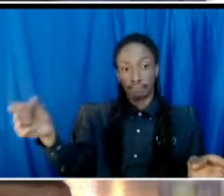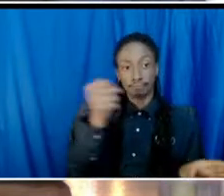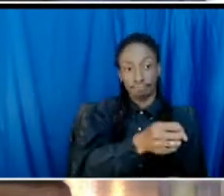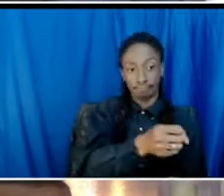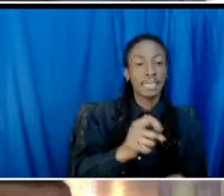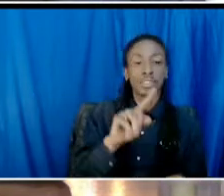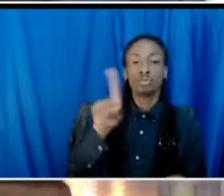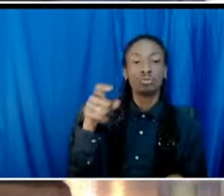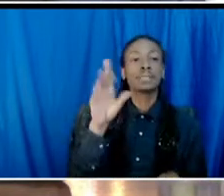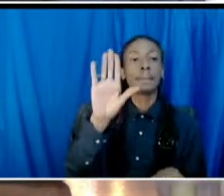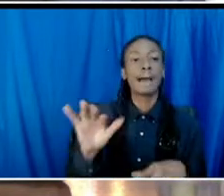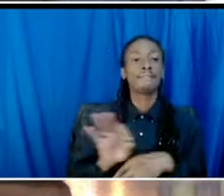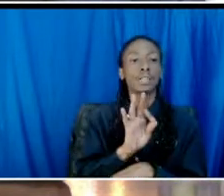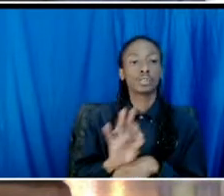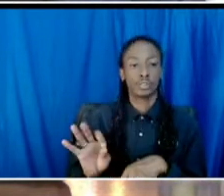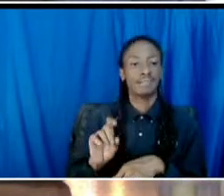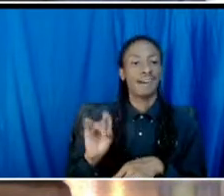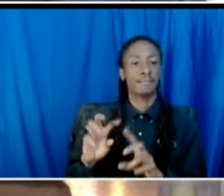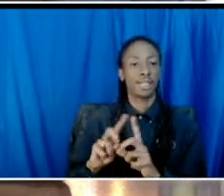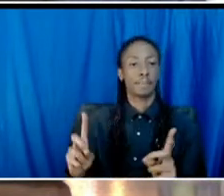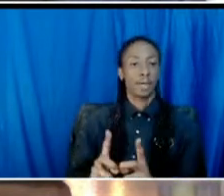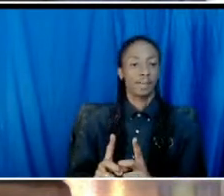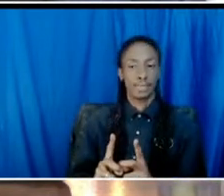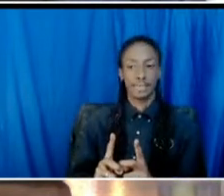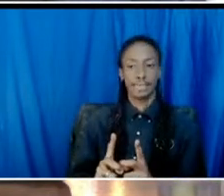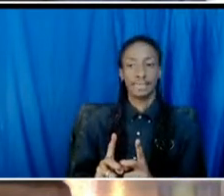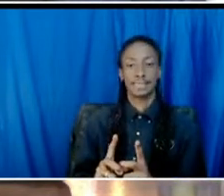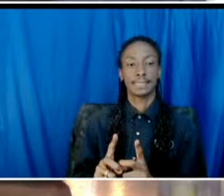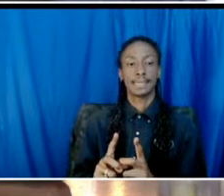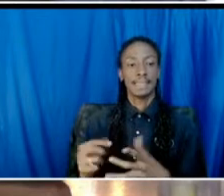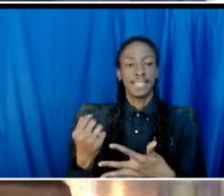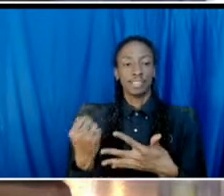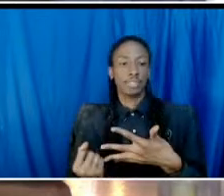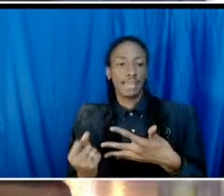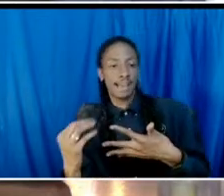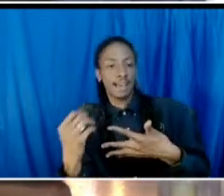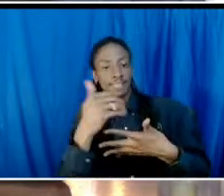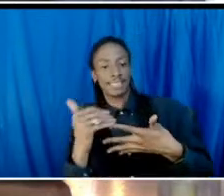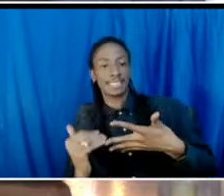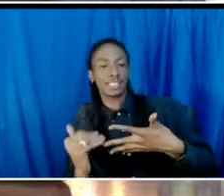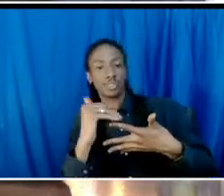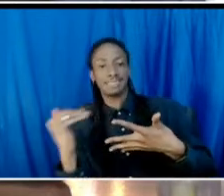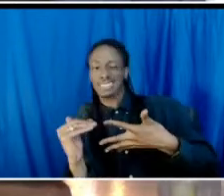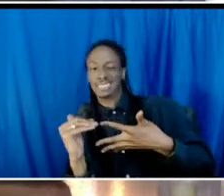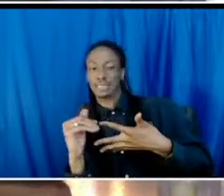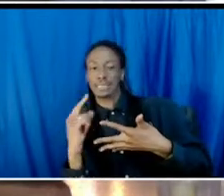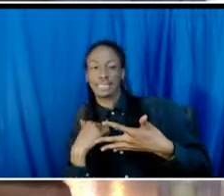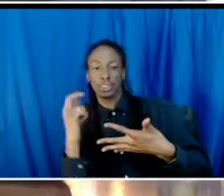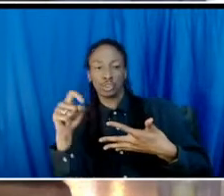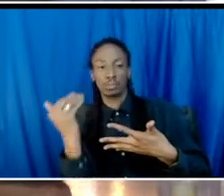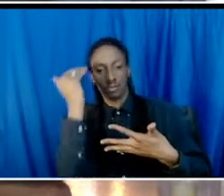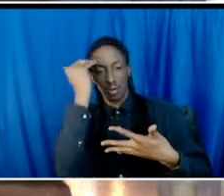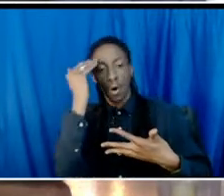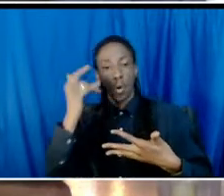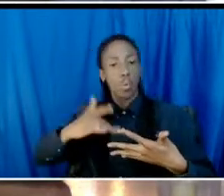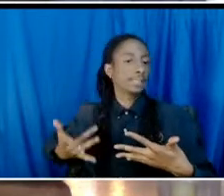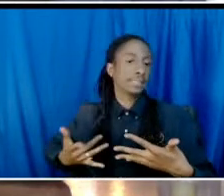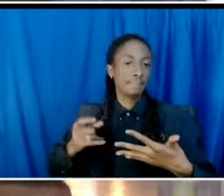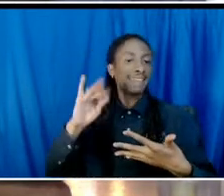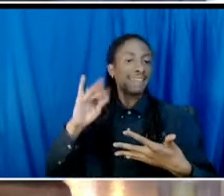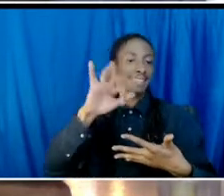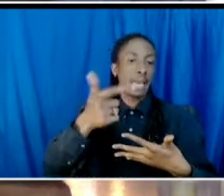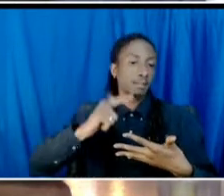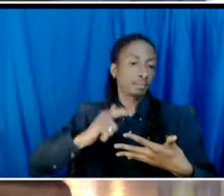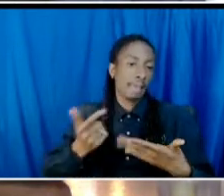function of the department's chain of succession, Mr. Engel would be in the seat. We wanted to make sure he knew what was going on should that occur.